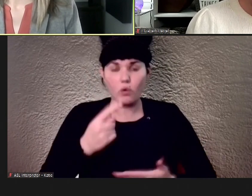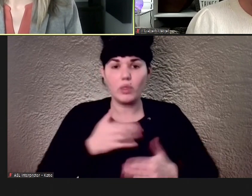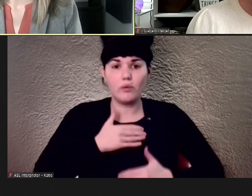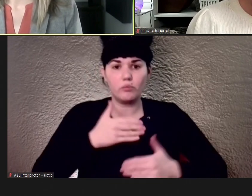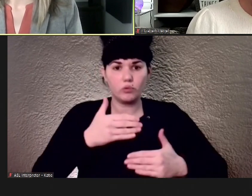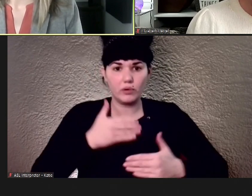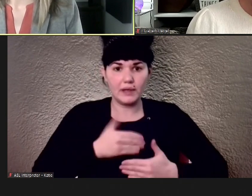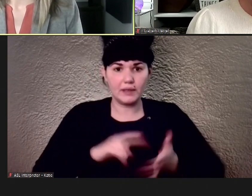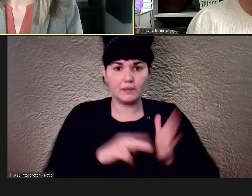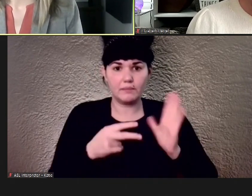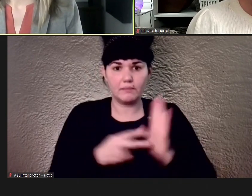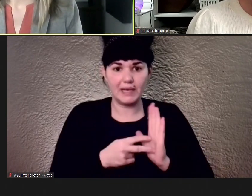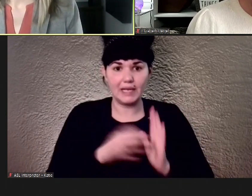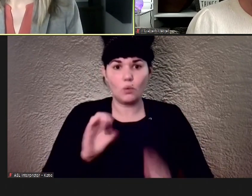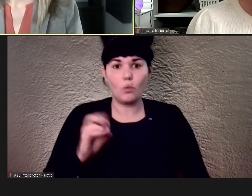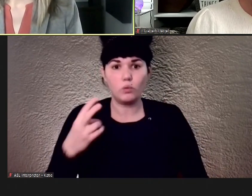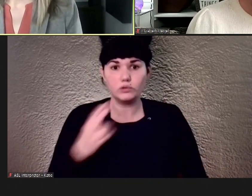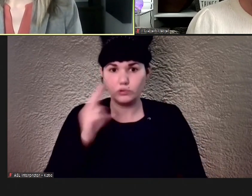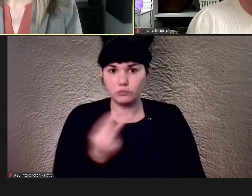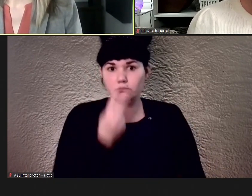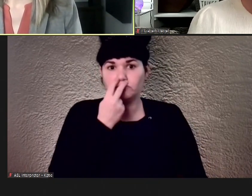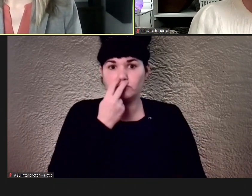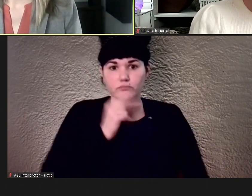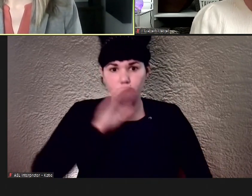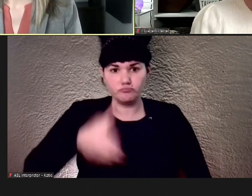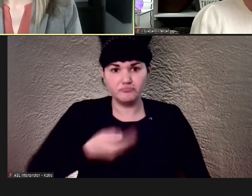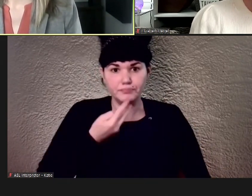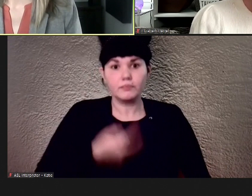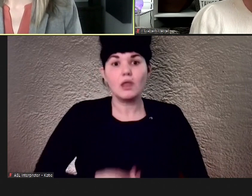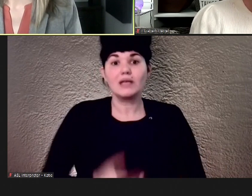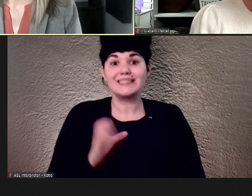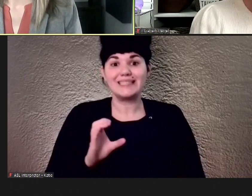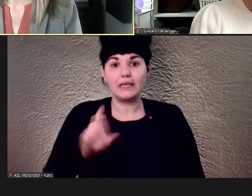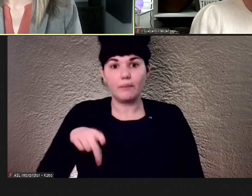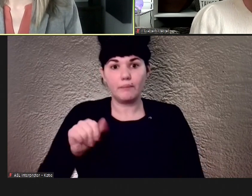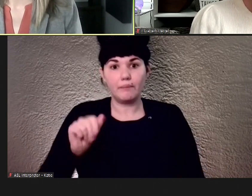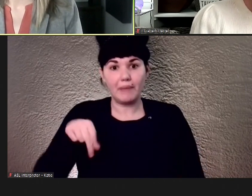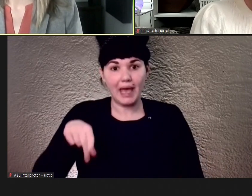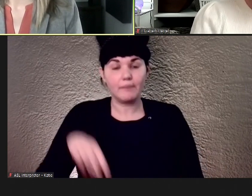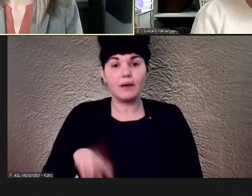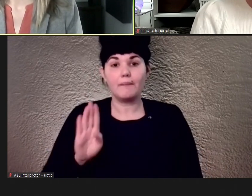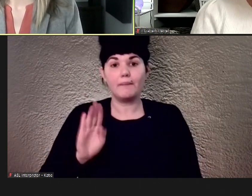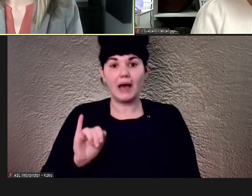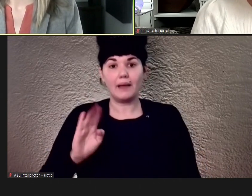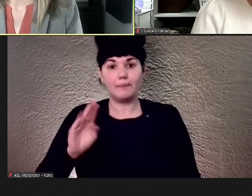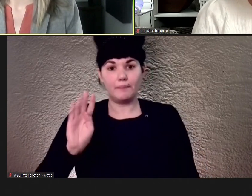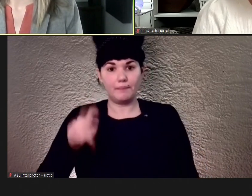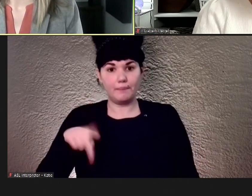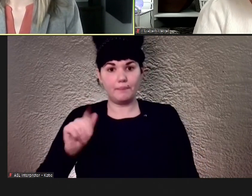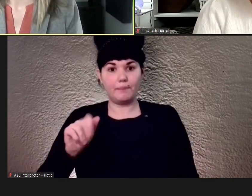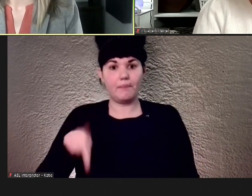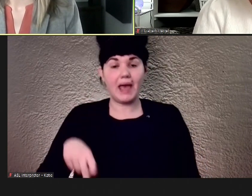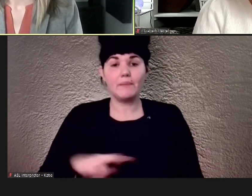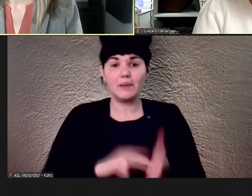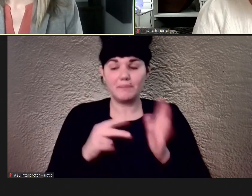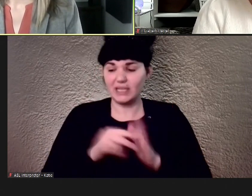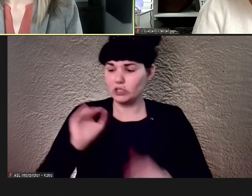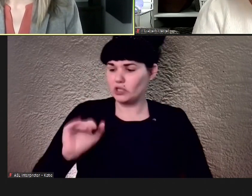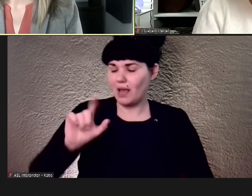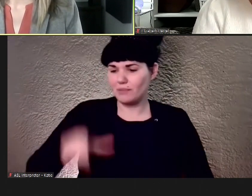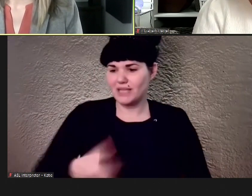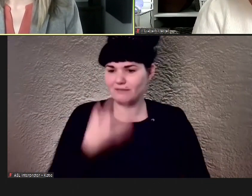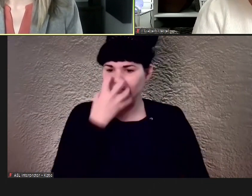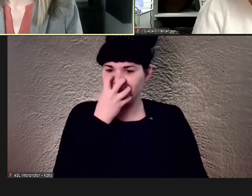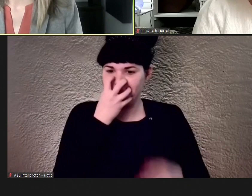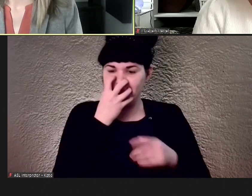flow into a child's nose, CPAP or BiPAP, where a child wears a tight-fitting mask over their nose and mouth that